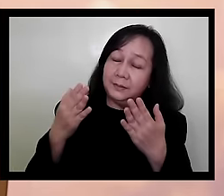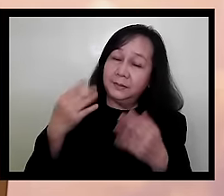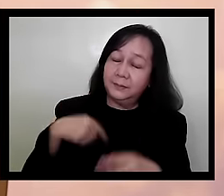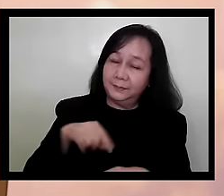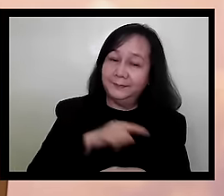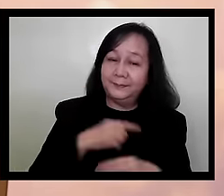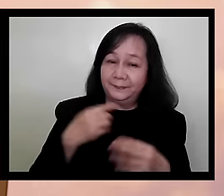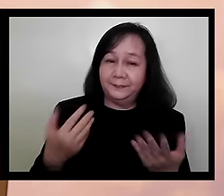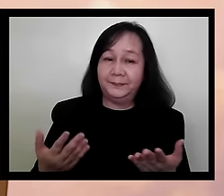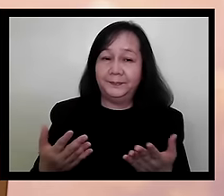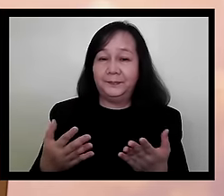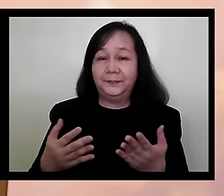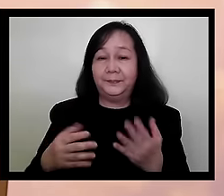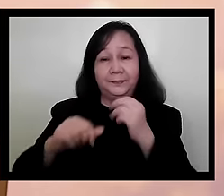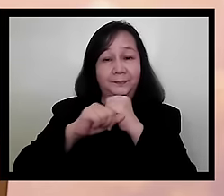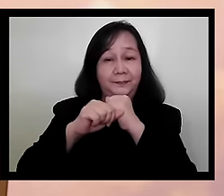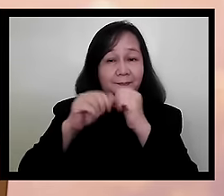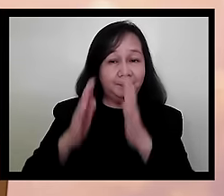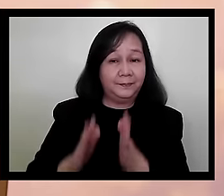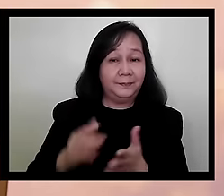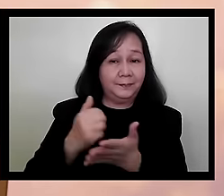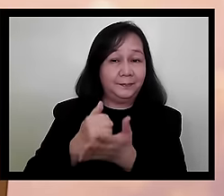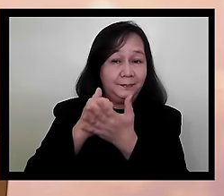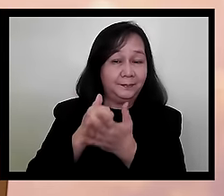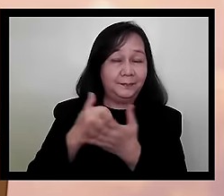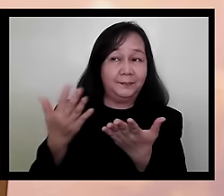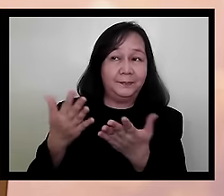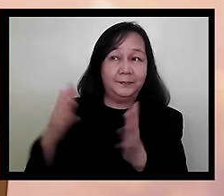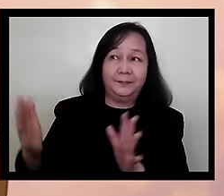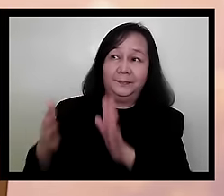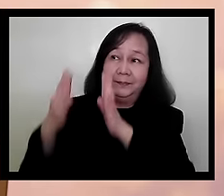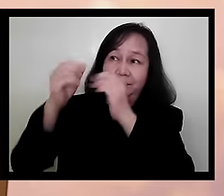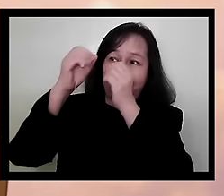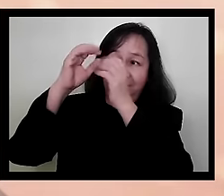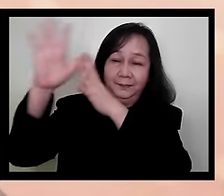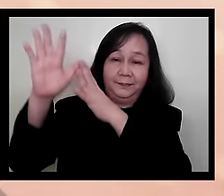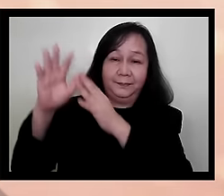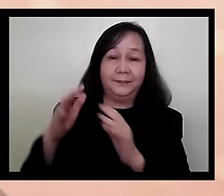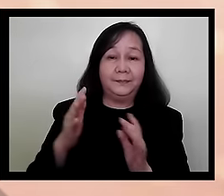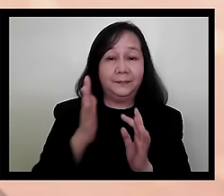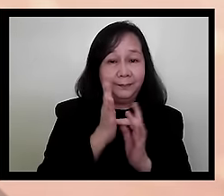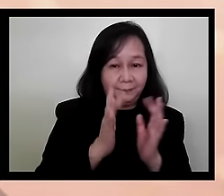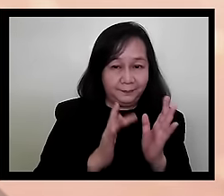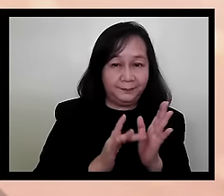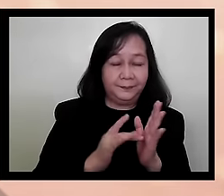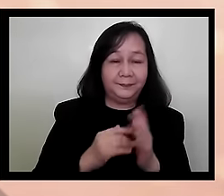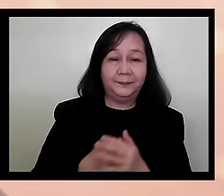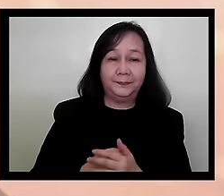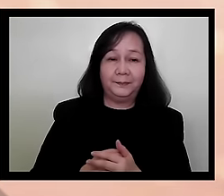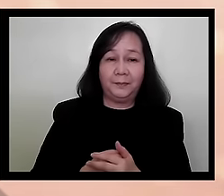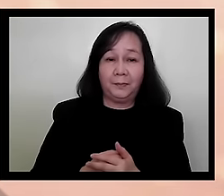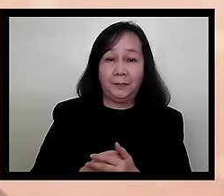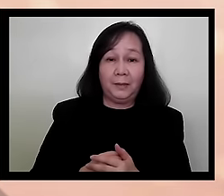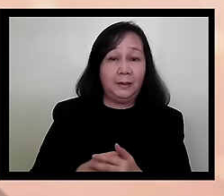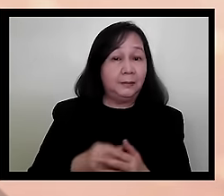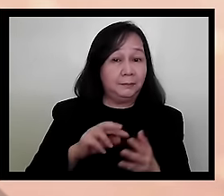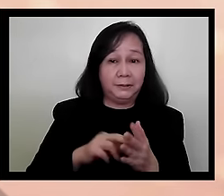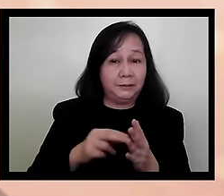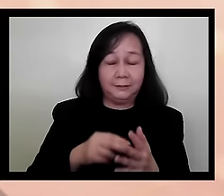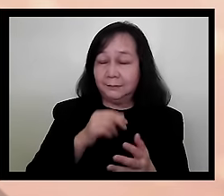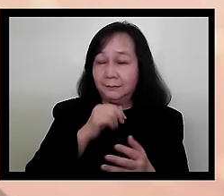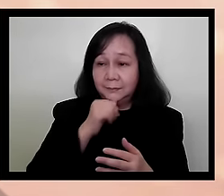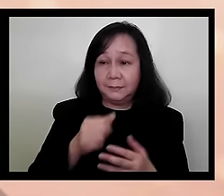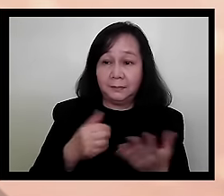our Advocate before the father Jesus now this does not mean that we can